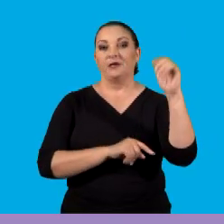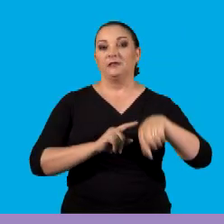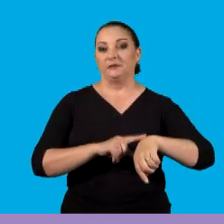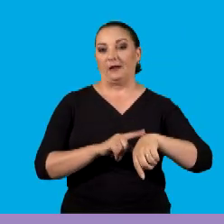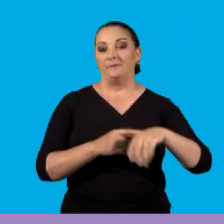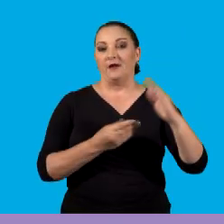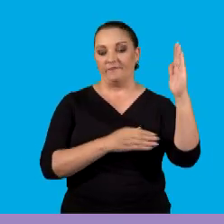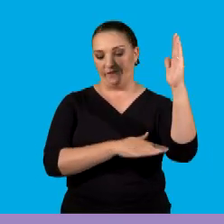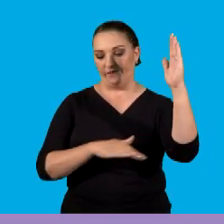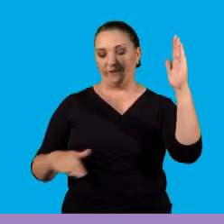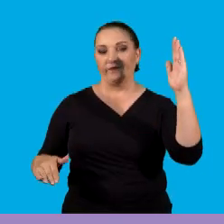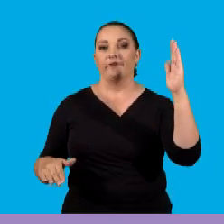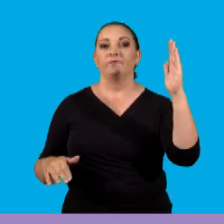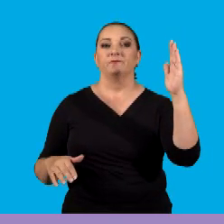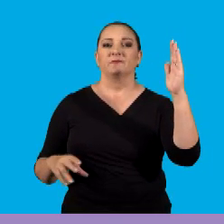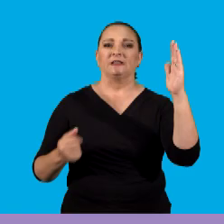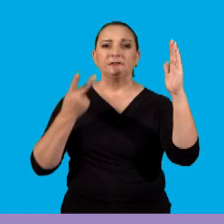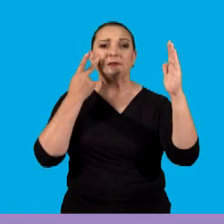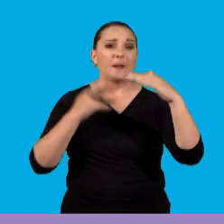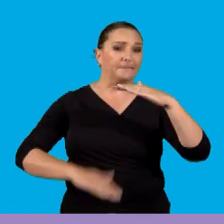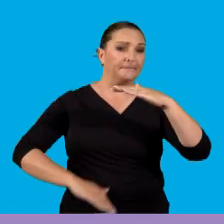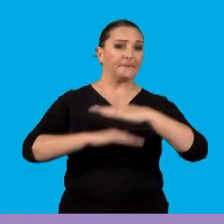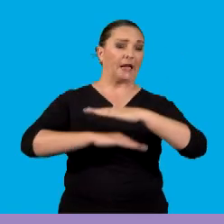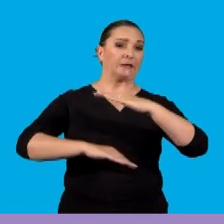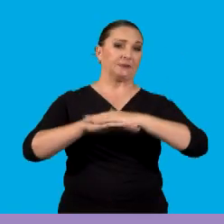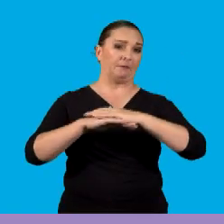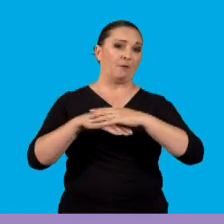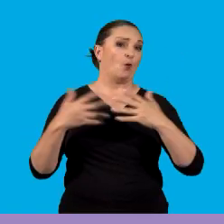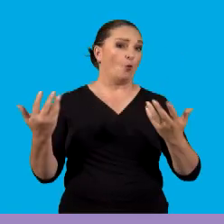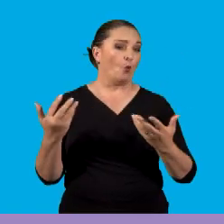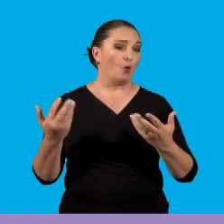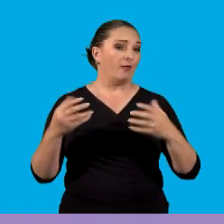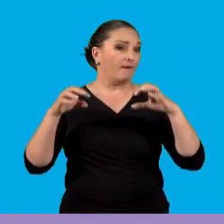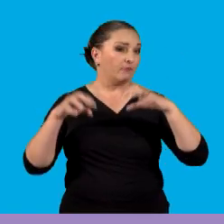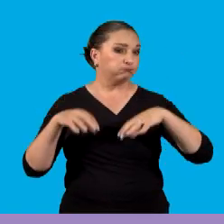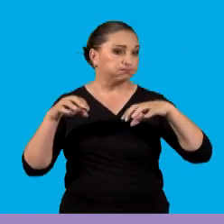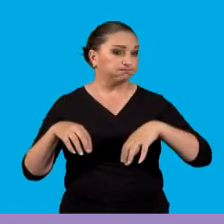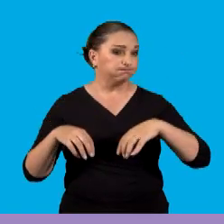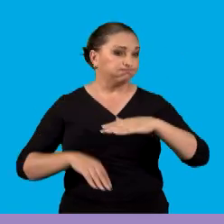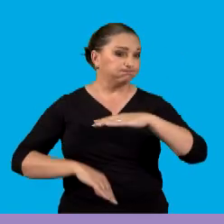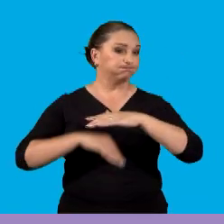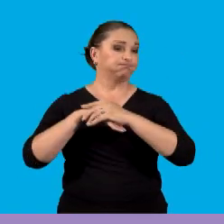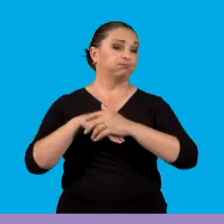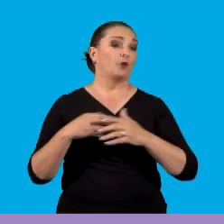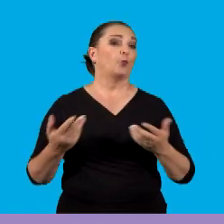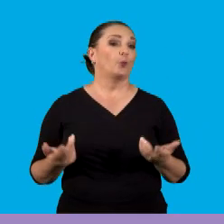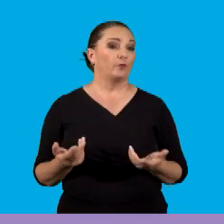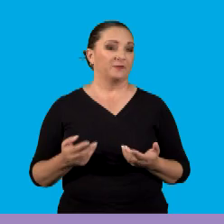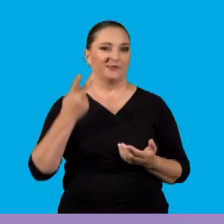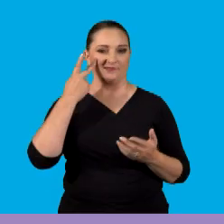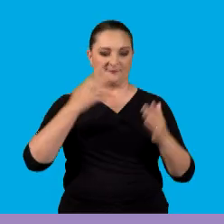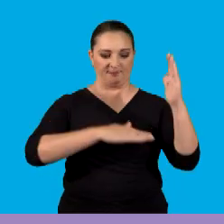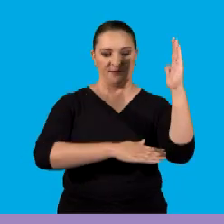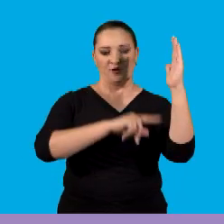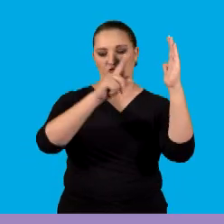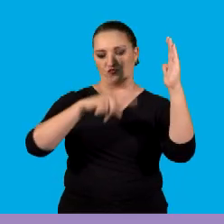will be a maximum amount of rainfall. So on which day is the rainfall at a maximum? Let's look